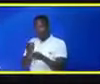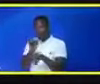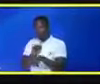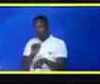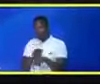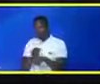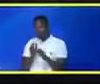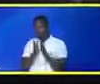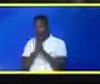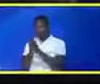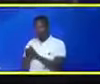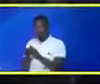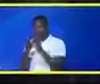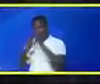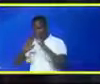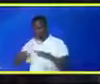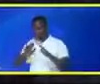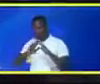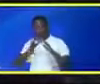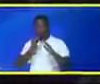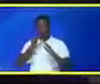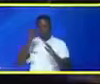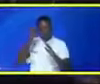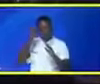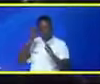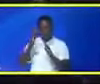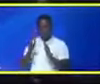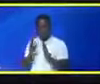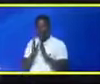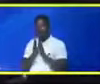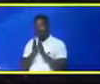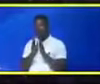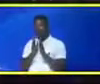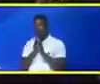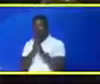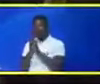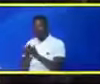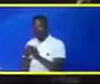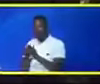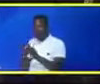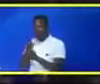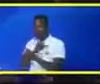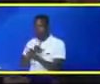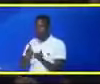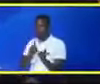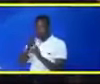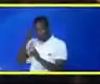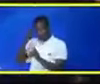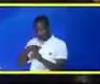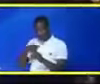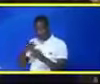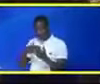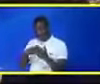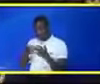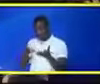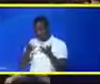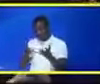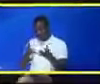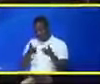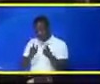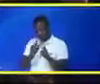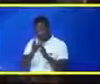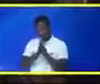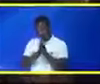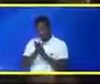the request for peace in your home, the request for that which you seek that the Lord does for you, let your request